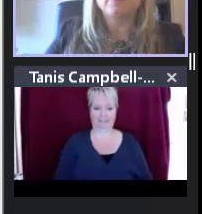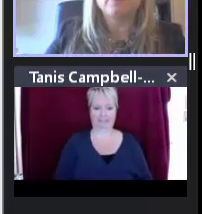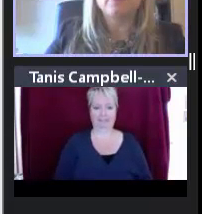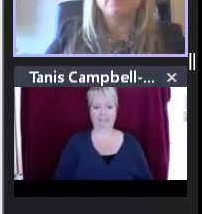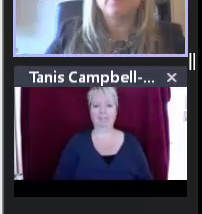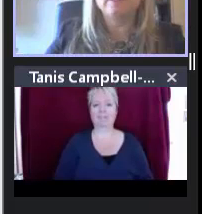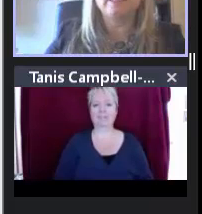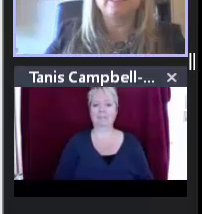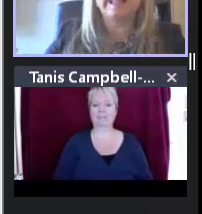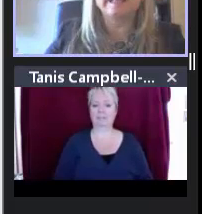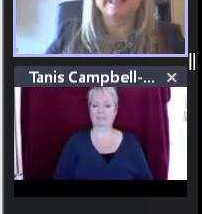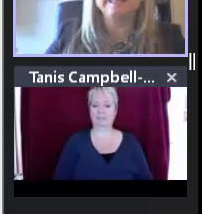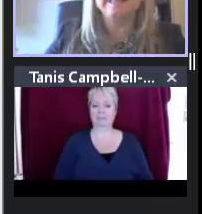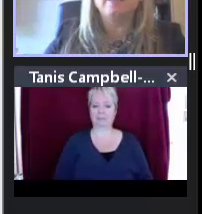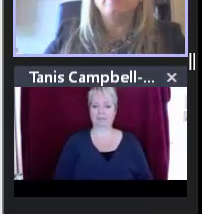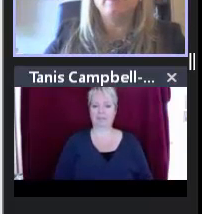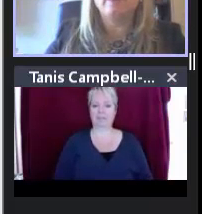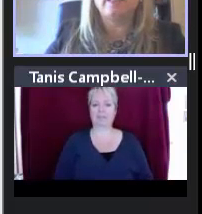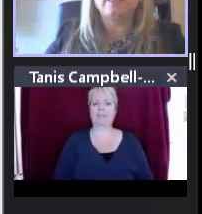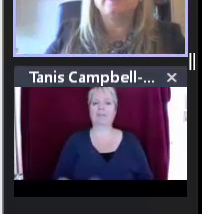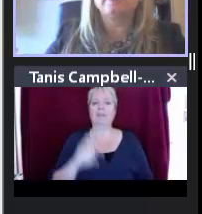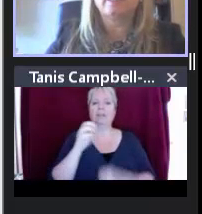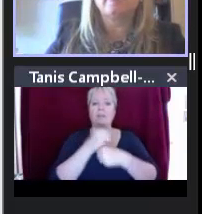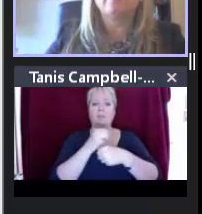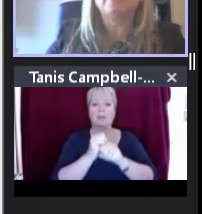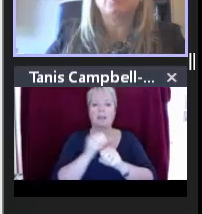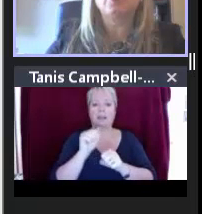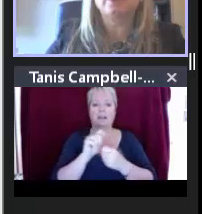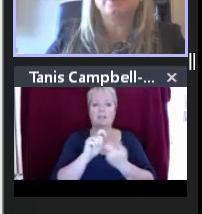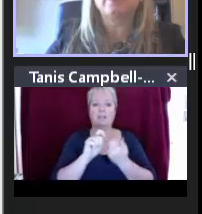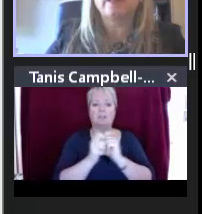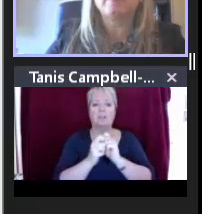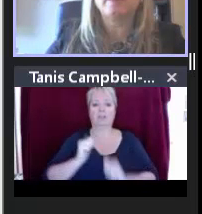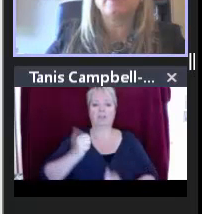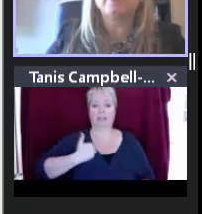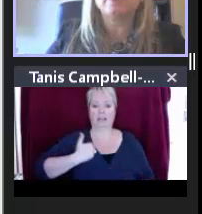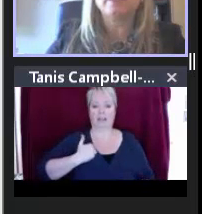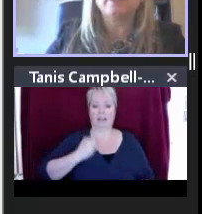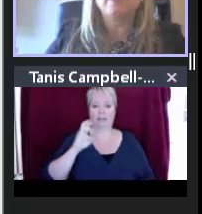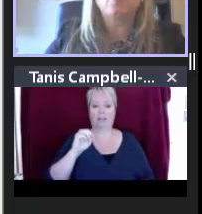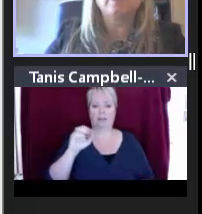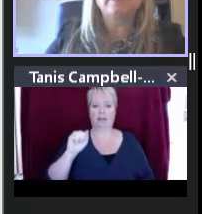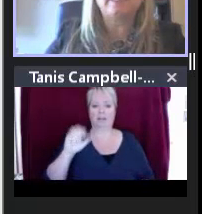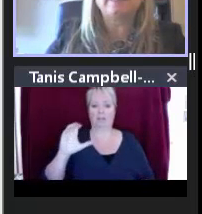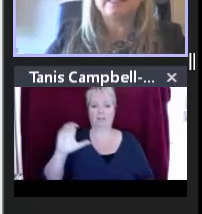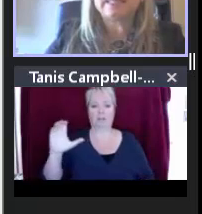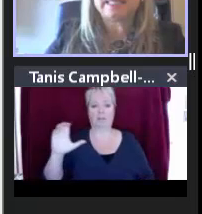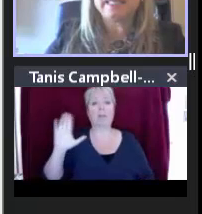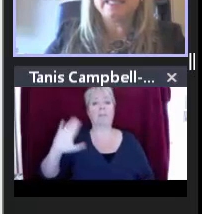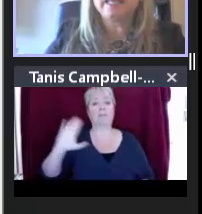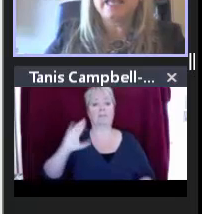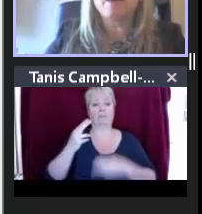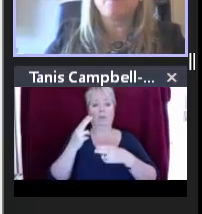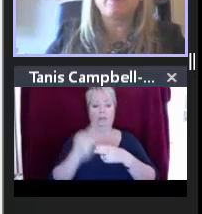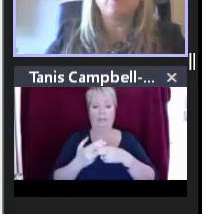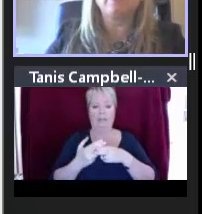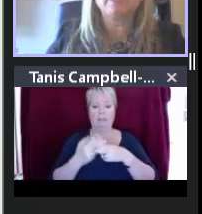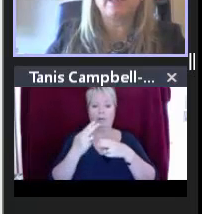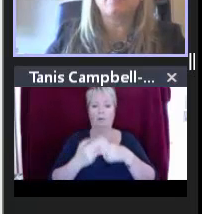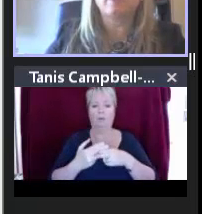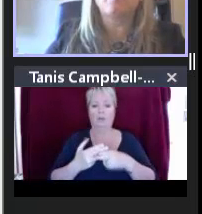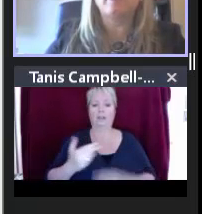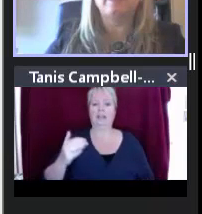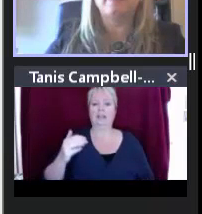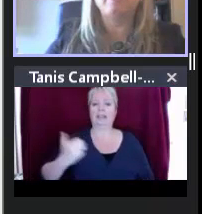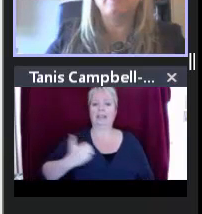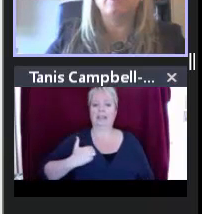So first, a look at Change Canada. We were formerly called the Canadian Society for Social Development, or